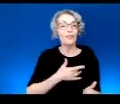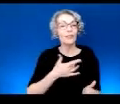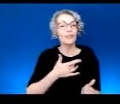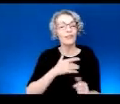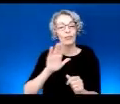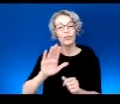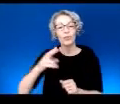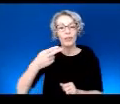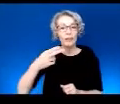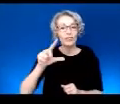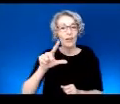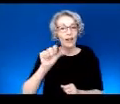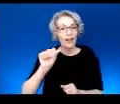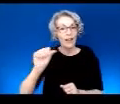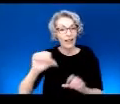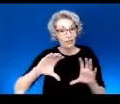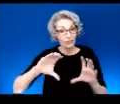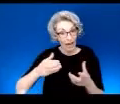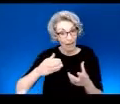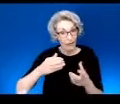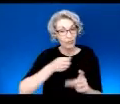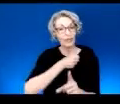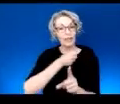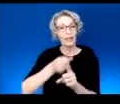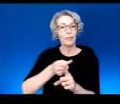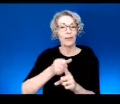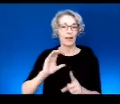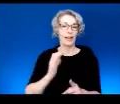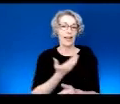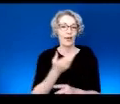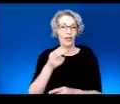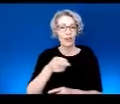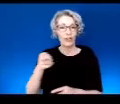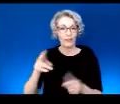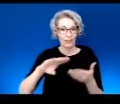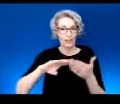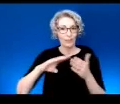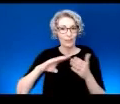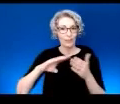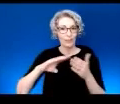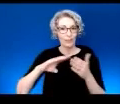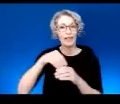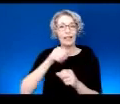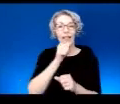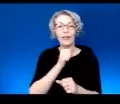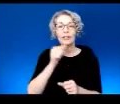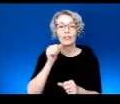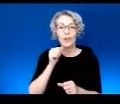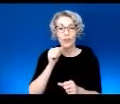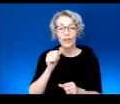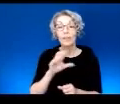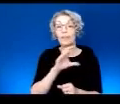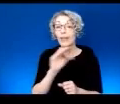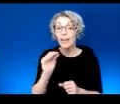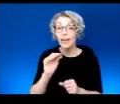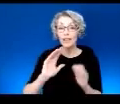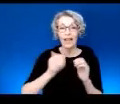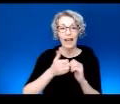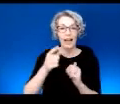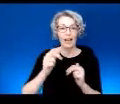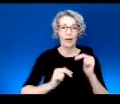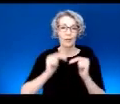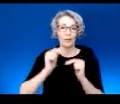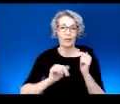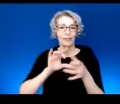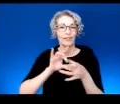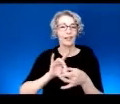your HLAA chapter impacts our hard of hearing community in Arizona, and how do you build